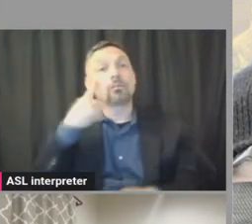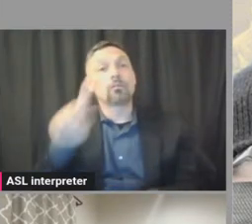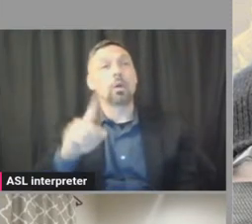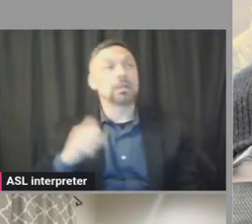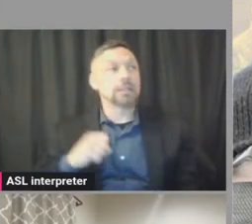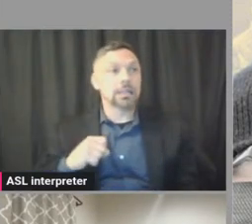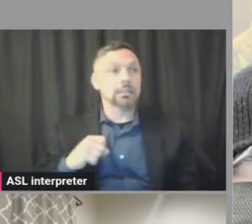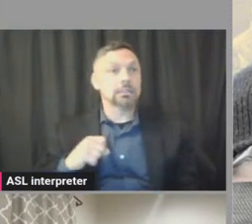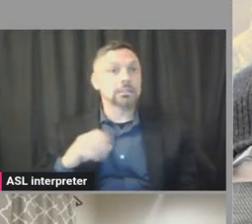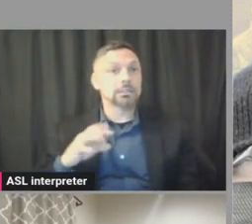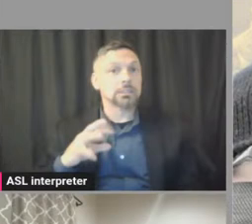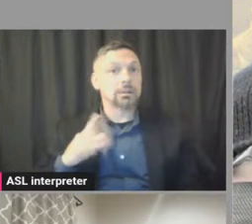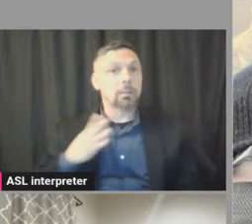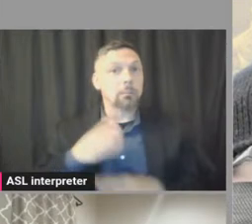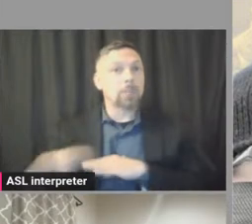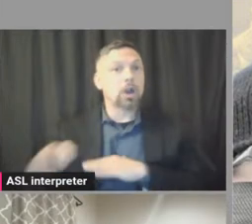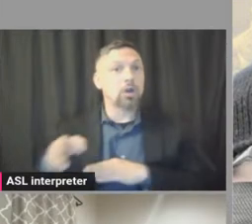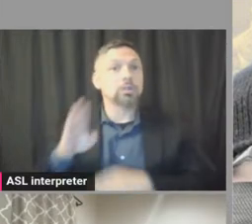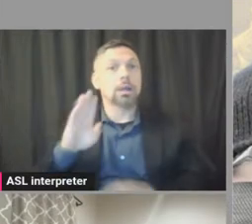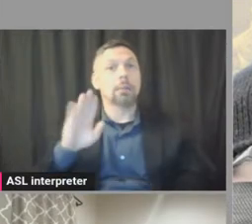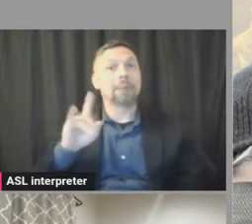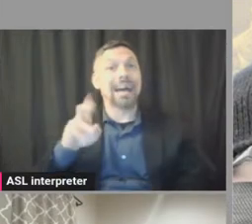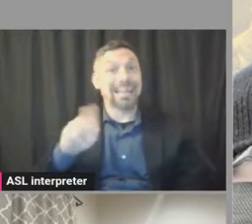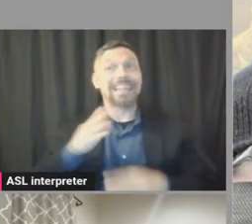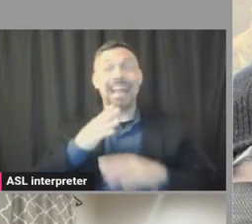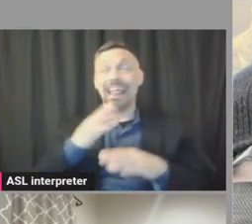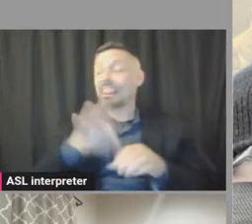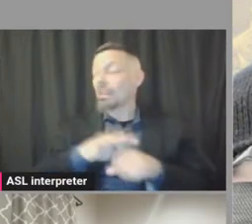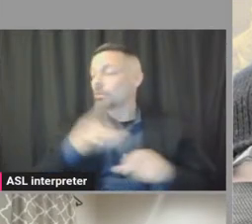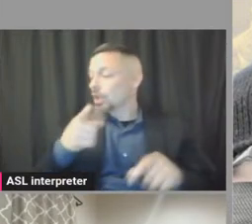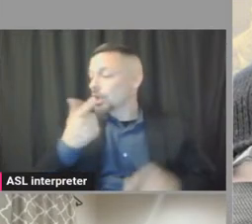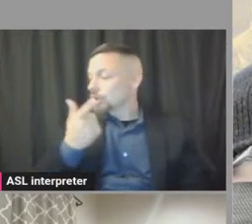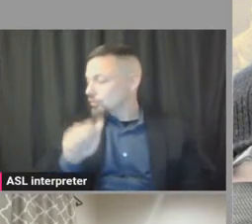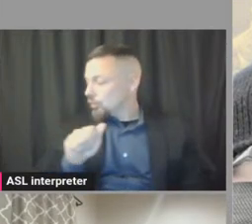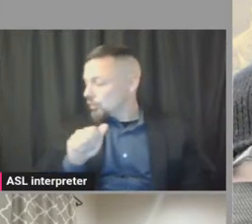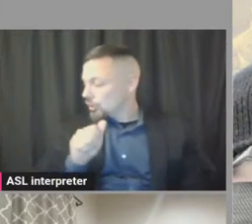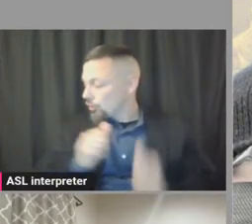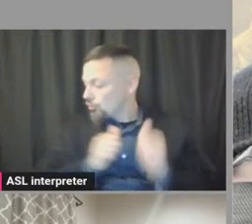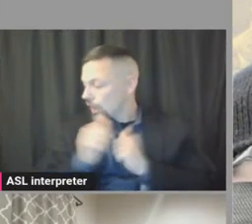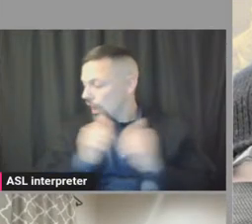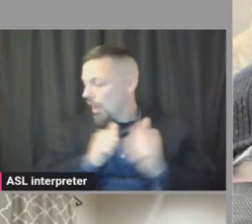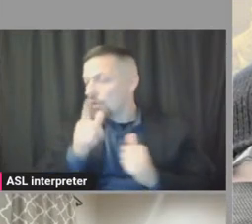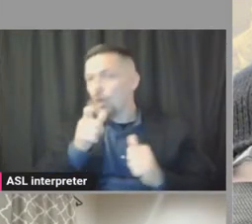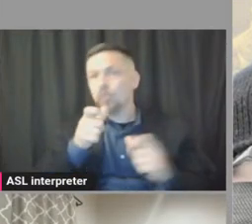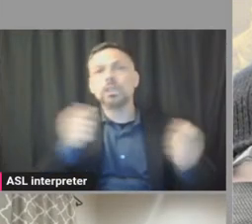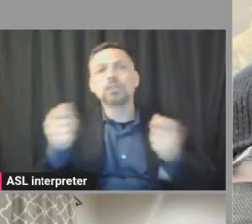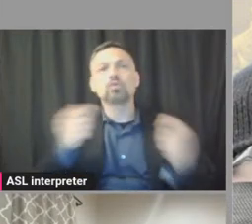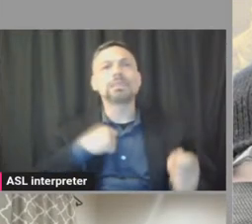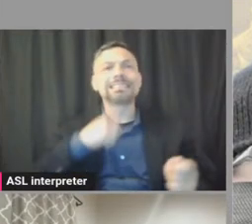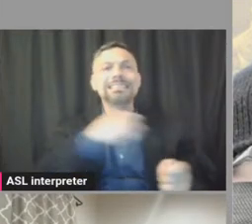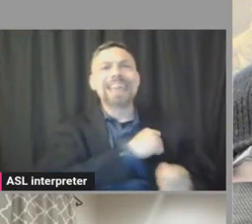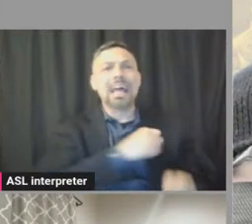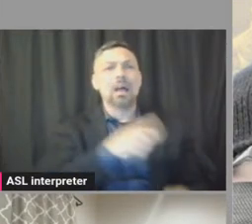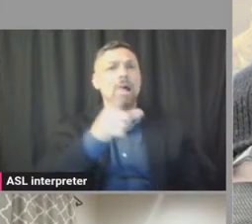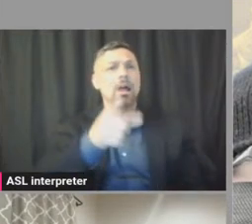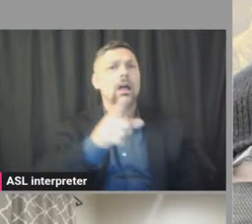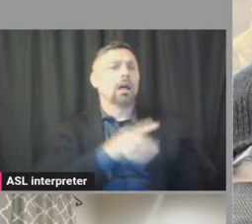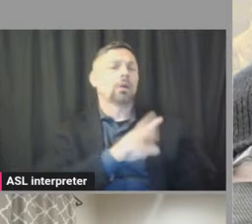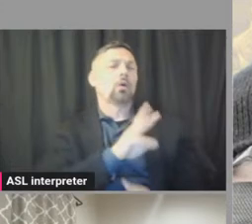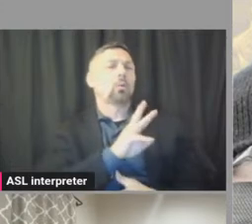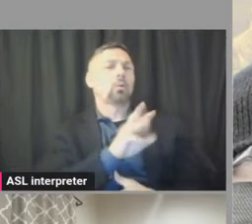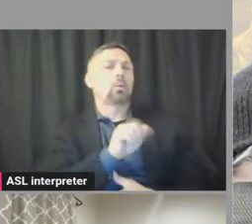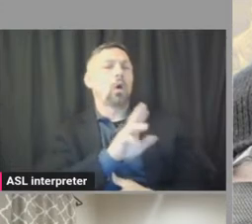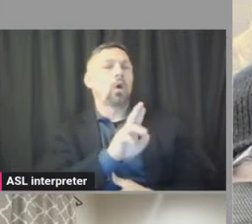the post Biden getting elected. There was a Georgia runoff to decide who was going to control the Senate, right? Was it going to be Republicans or was it